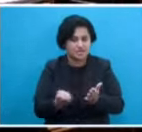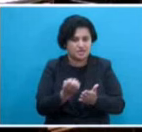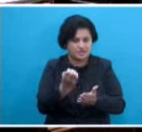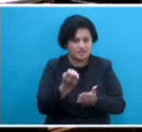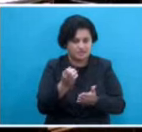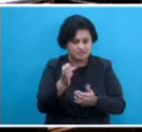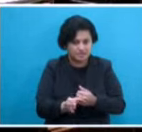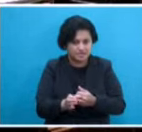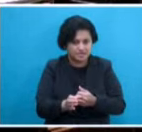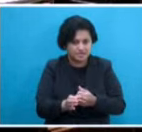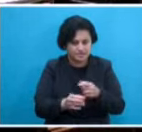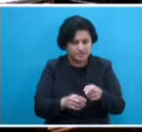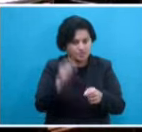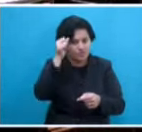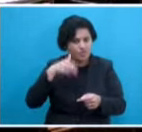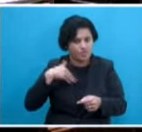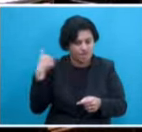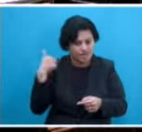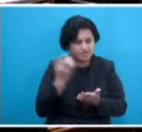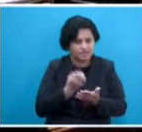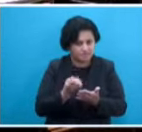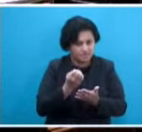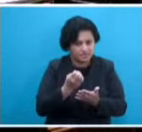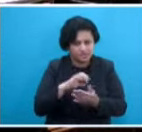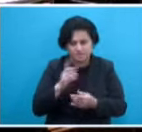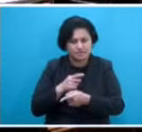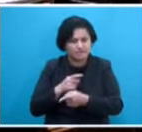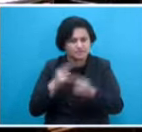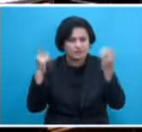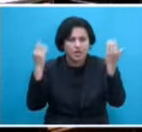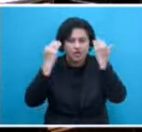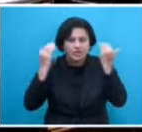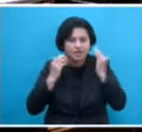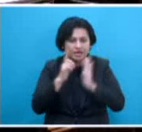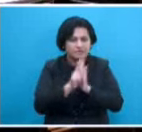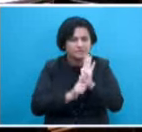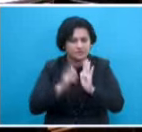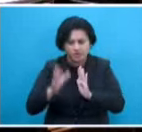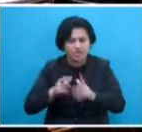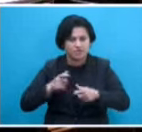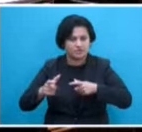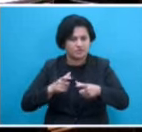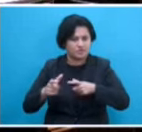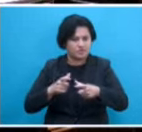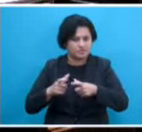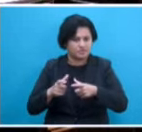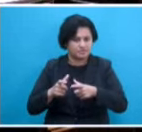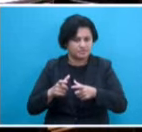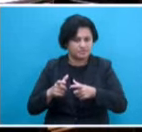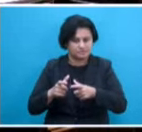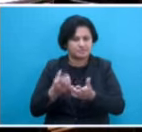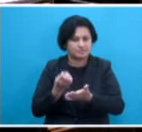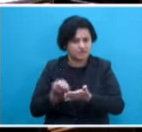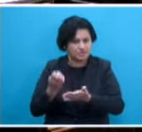Many businesses do not really see the continued economic growth that this government likes to boast about. All they see is that it is not